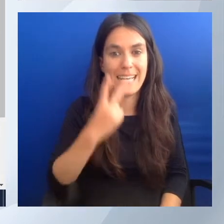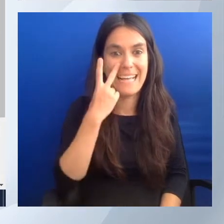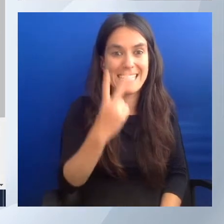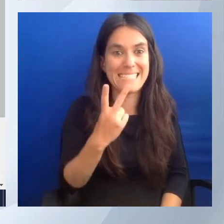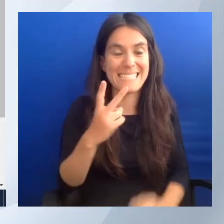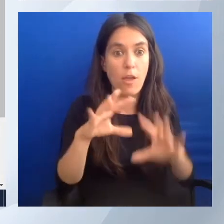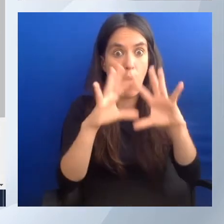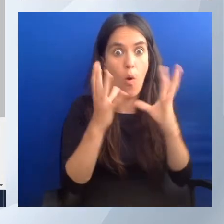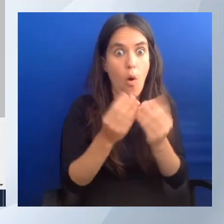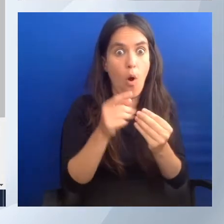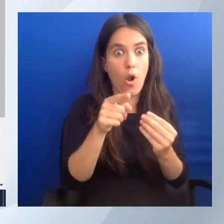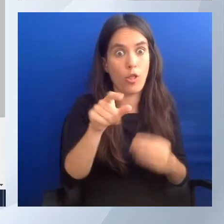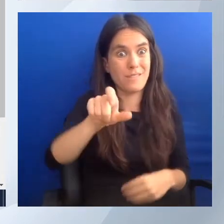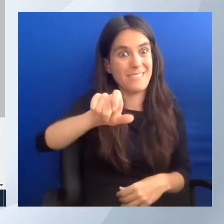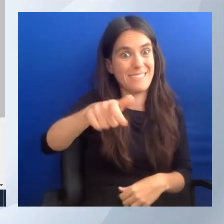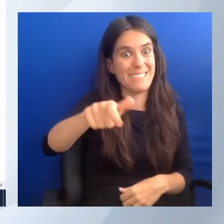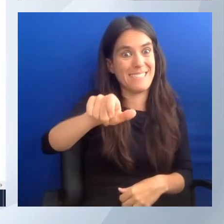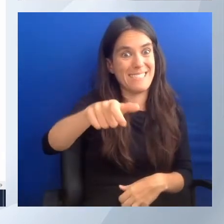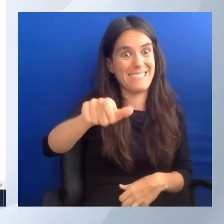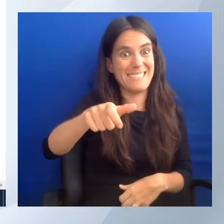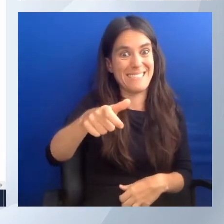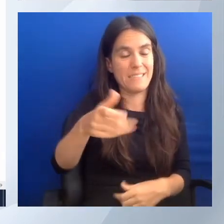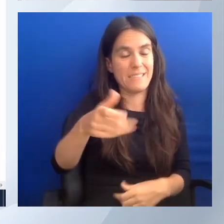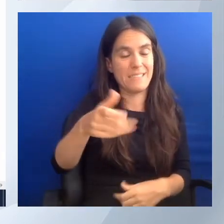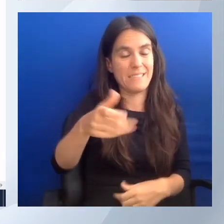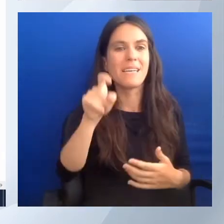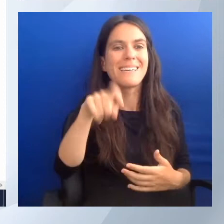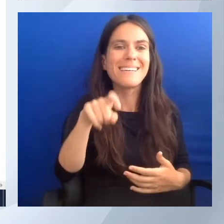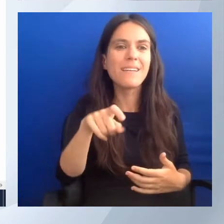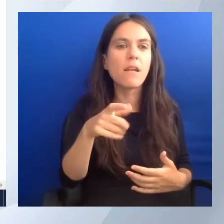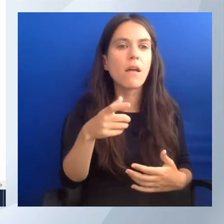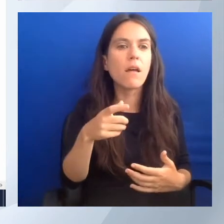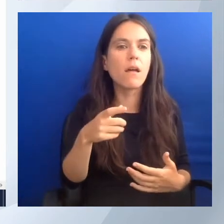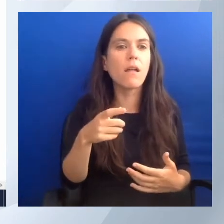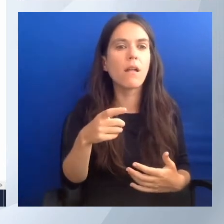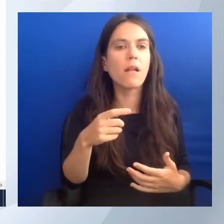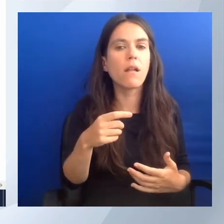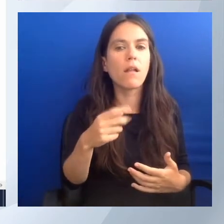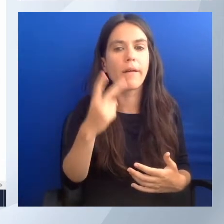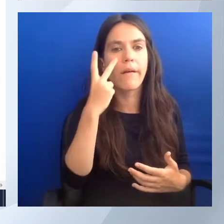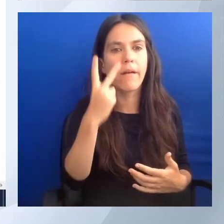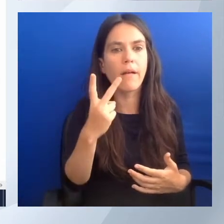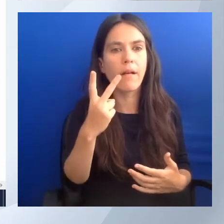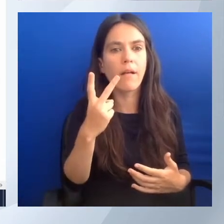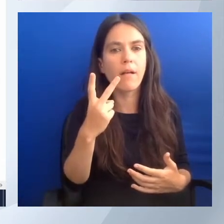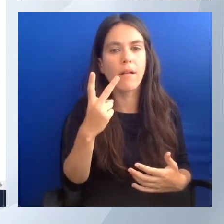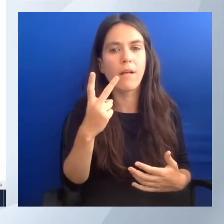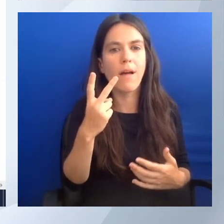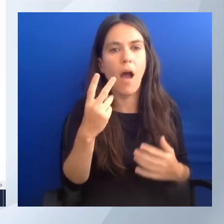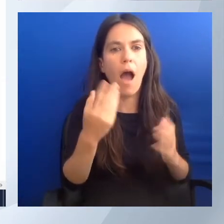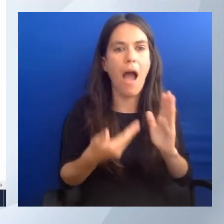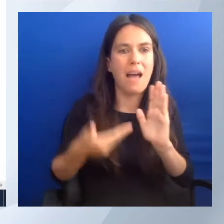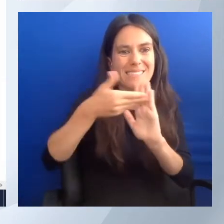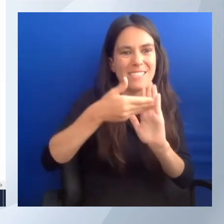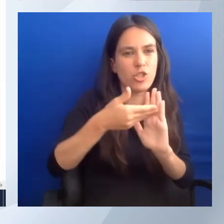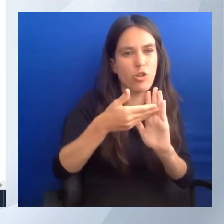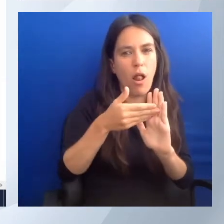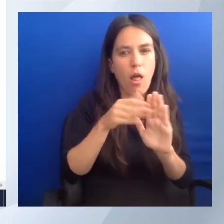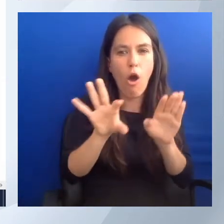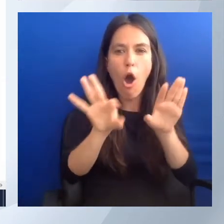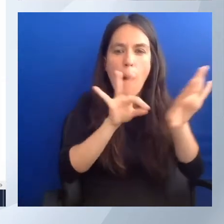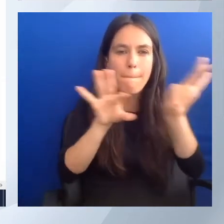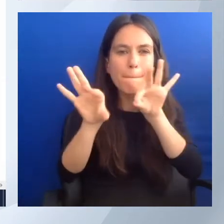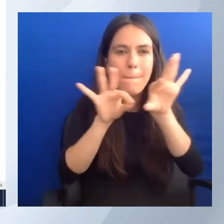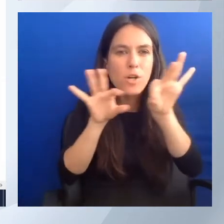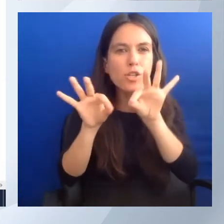can specify anything you like. And if you go to your endpoint, you do have some additional options there as well. You can do